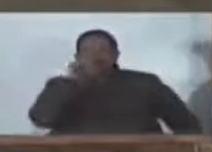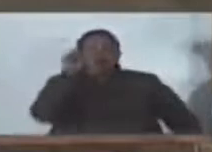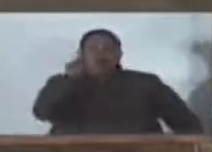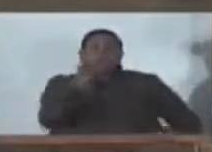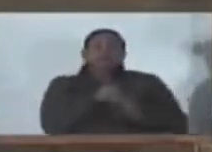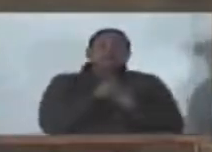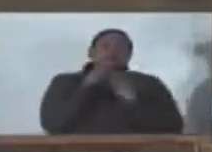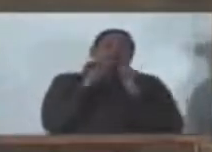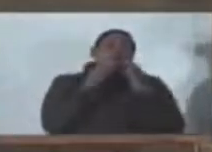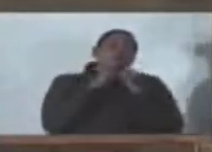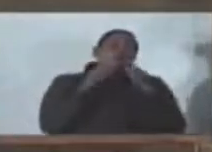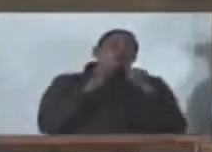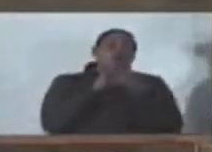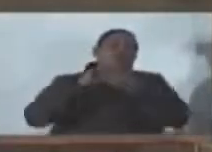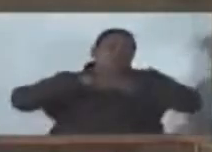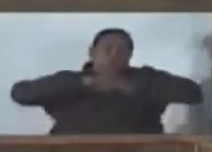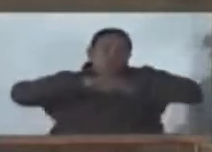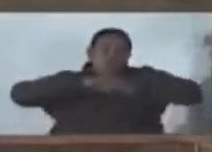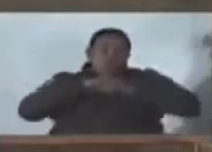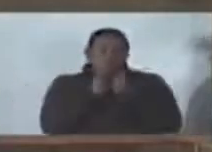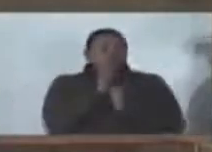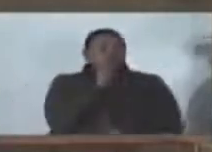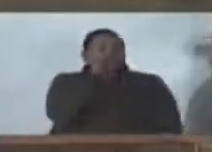greater partnership with our men.